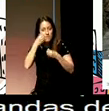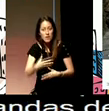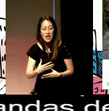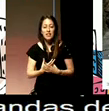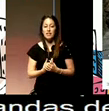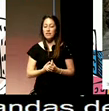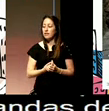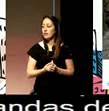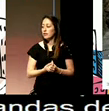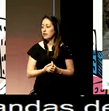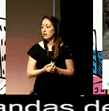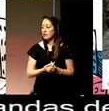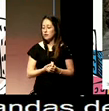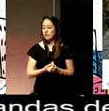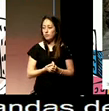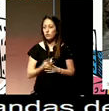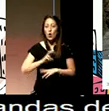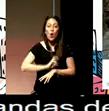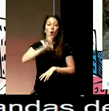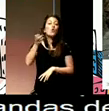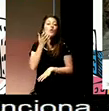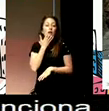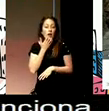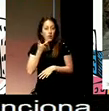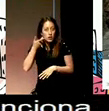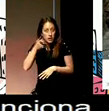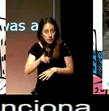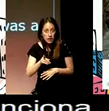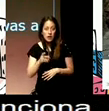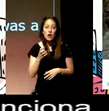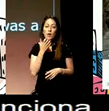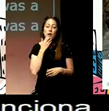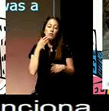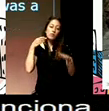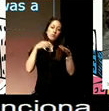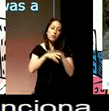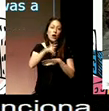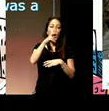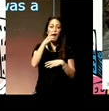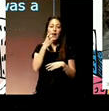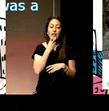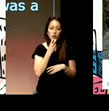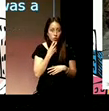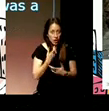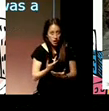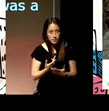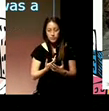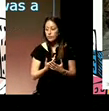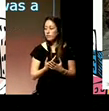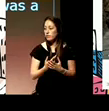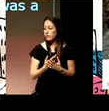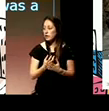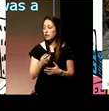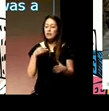well, that was a big effort what they did here in Avila. Another example, when entering to